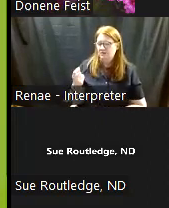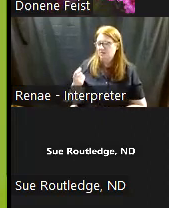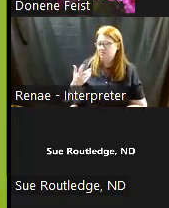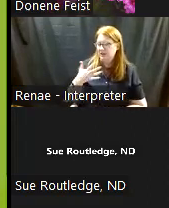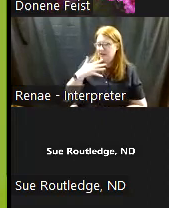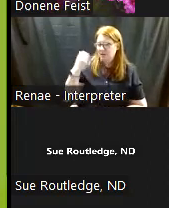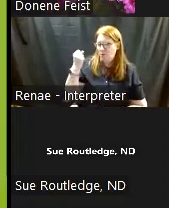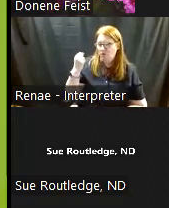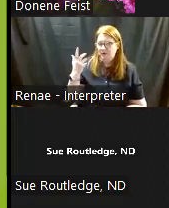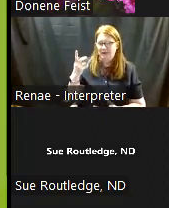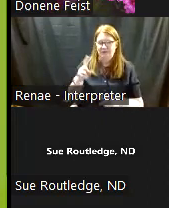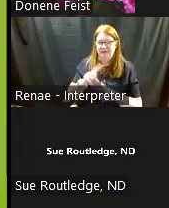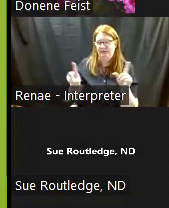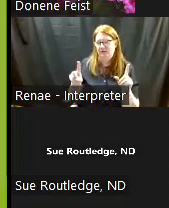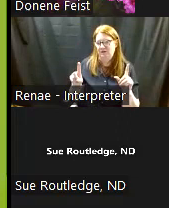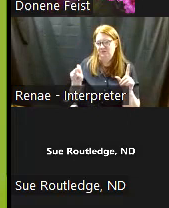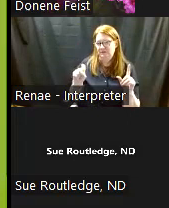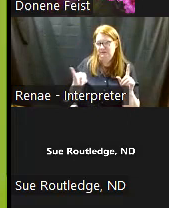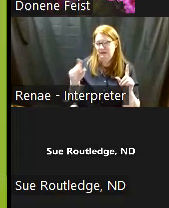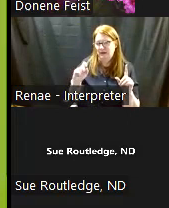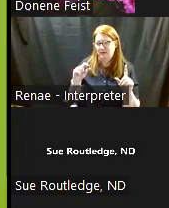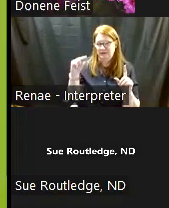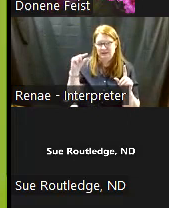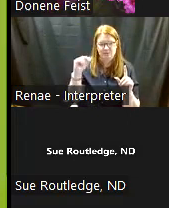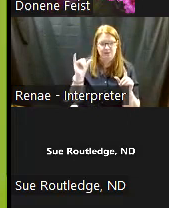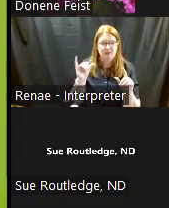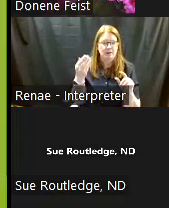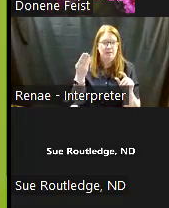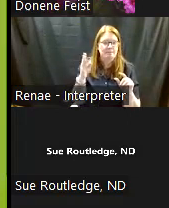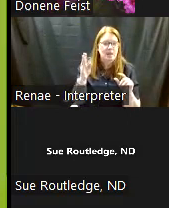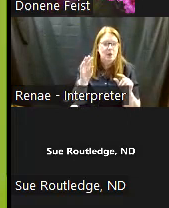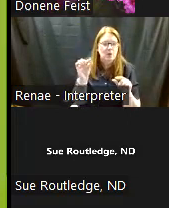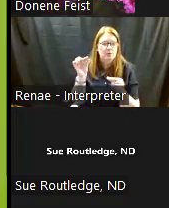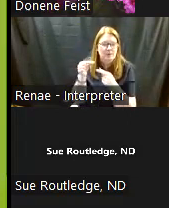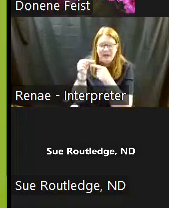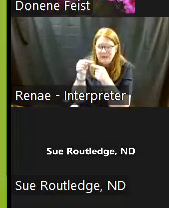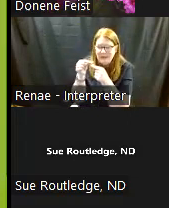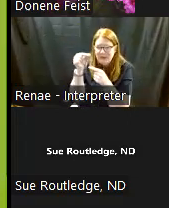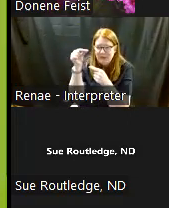can go to a different style that's maybe a little smaller, like the blue molds with that thinner tube.